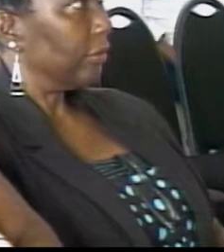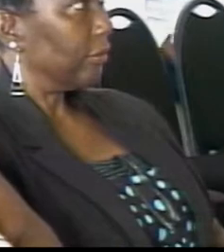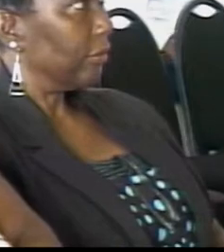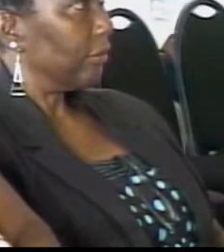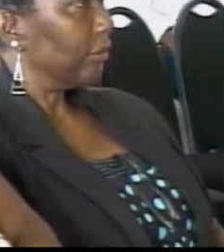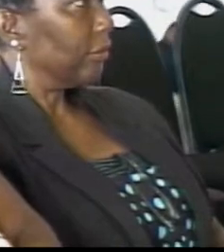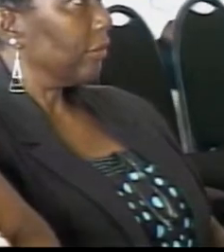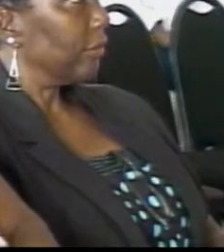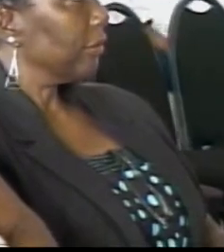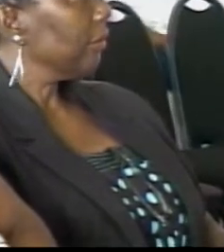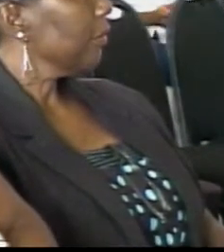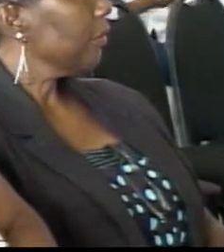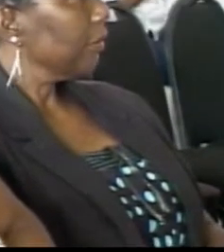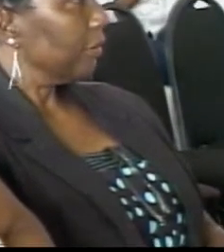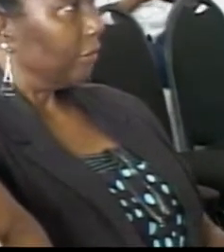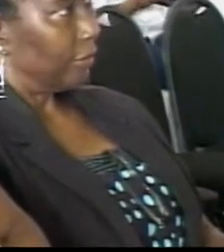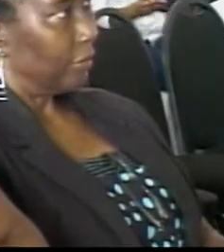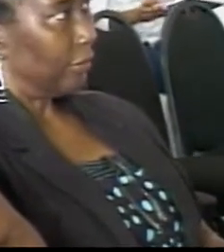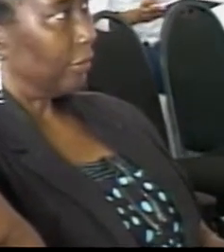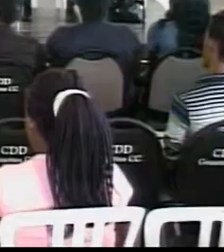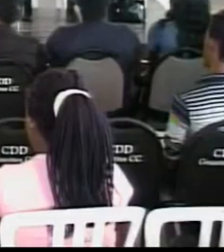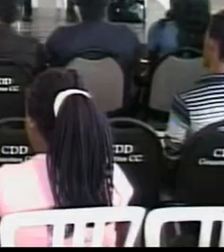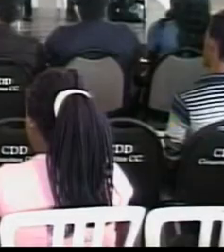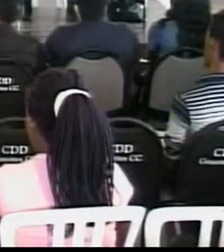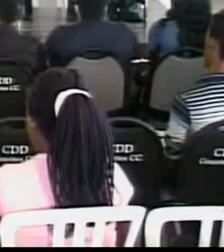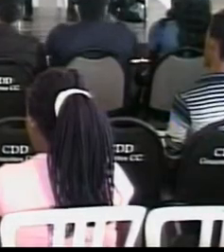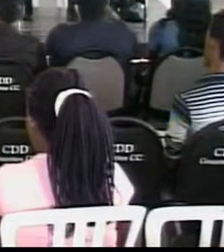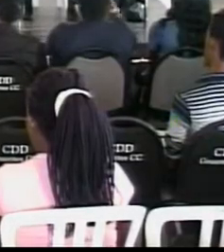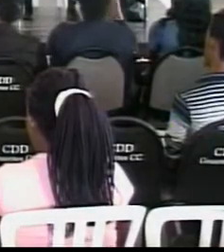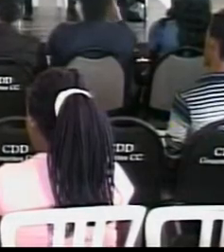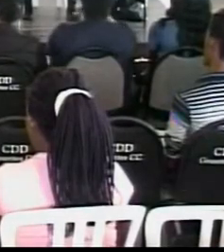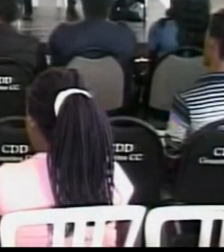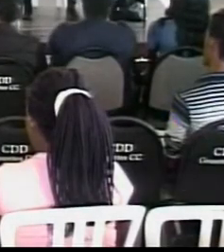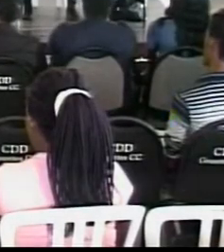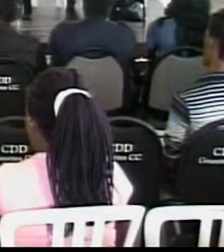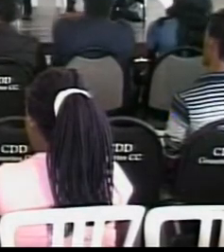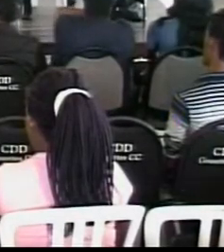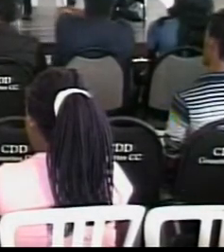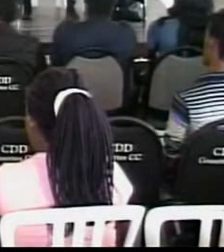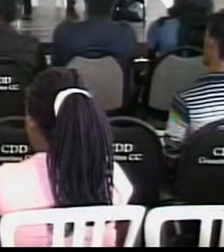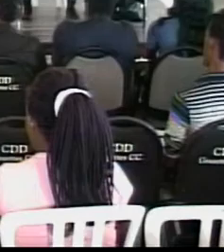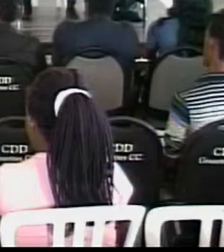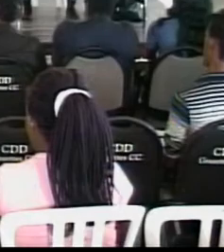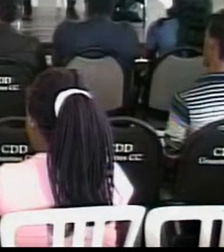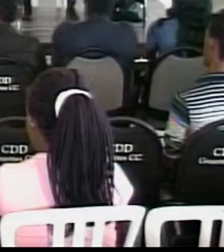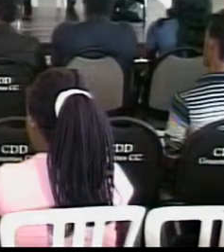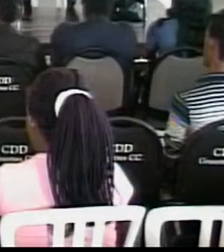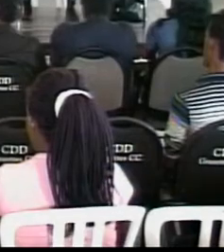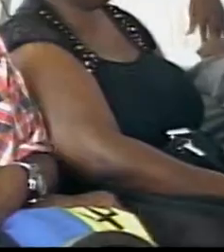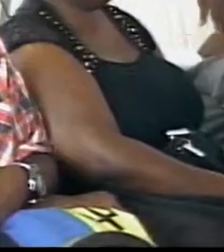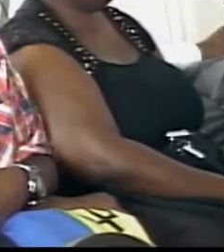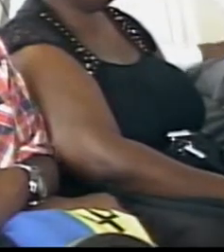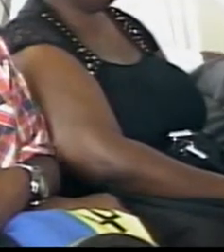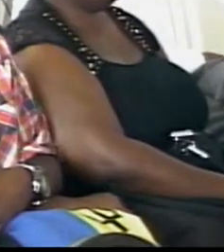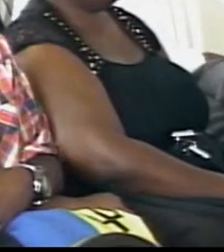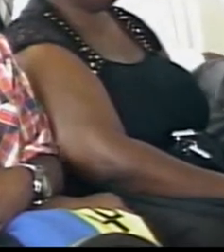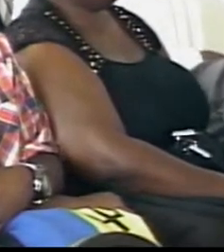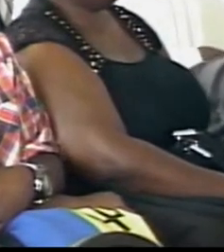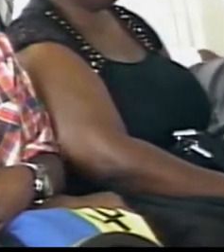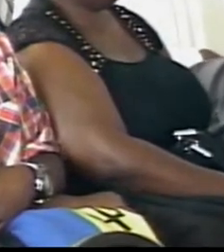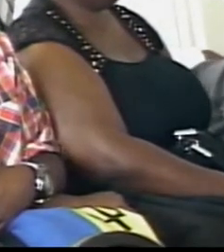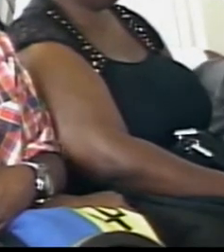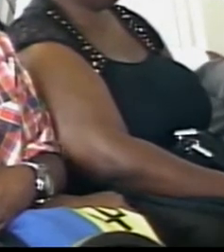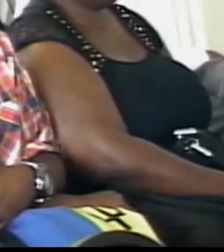the Grisettes Community Center. Ms. Whitaker says the program continues to expand its impact and has had the potential to achieve even